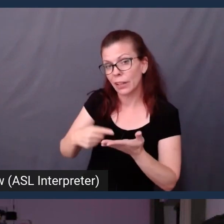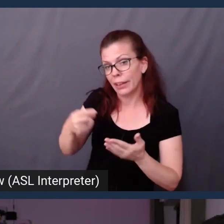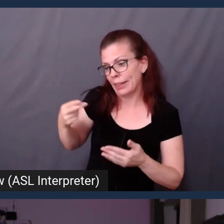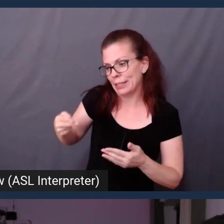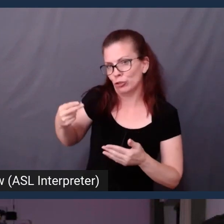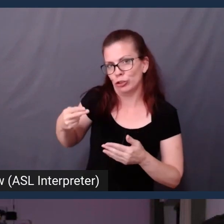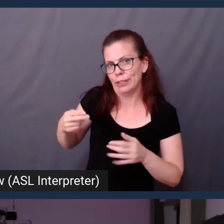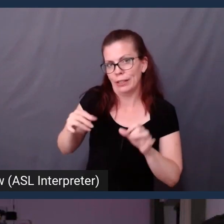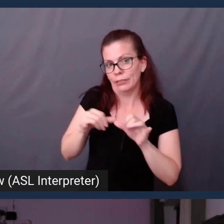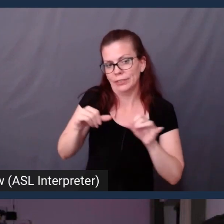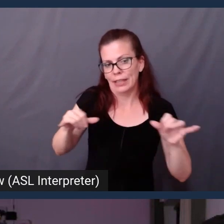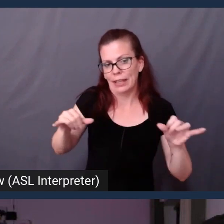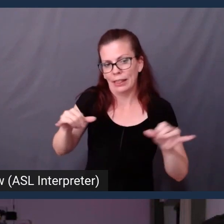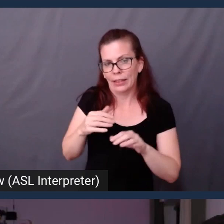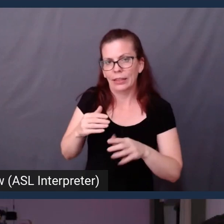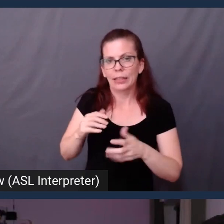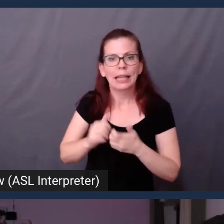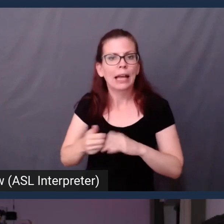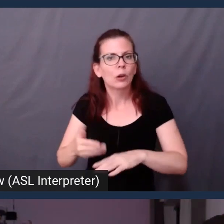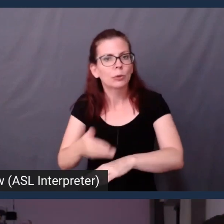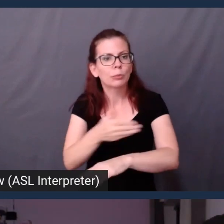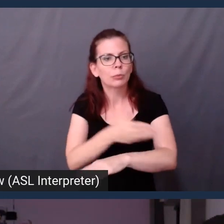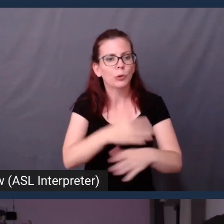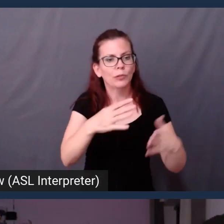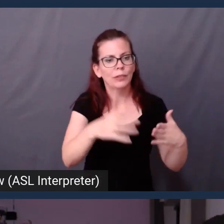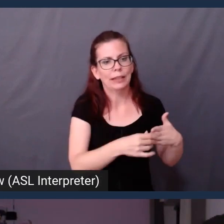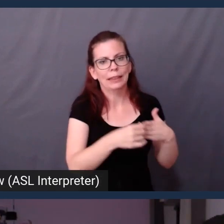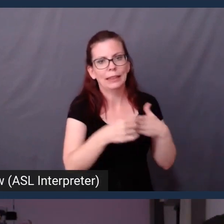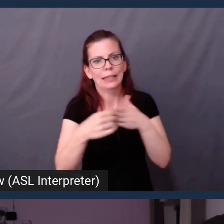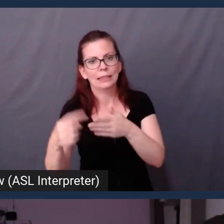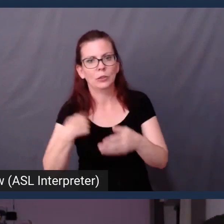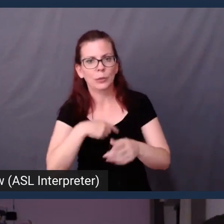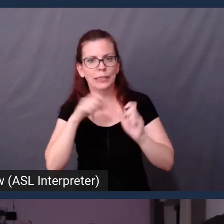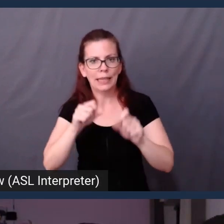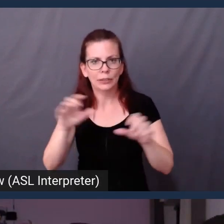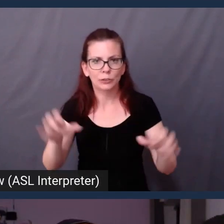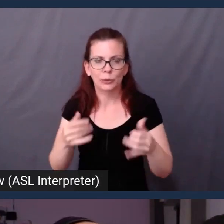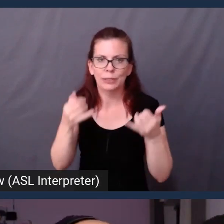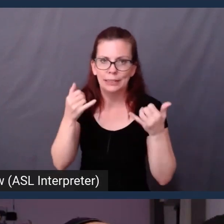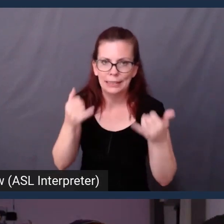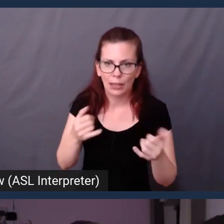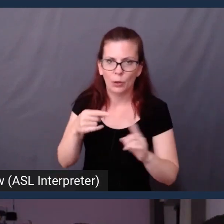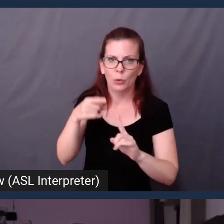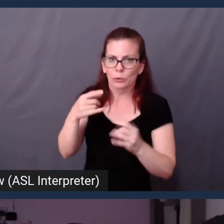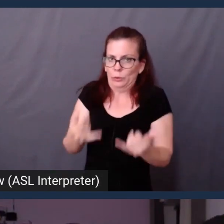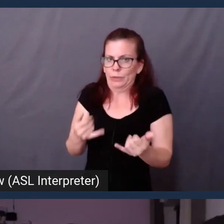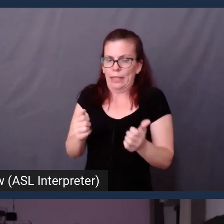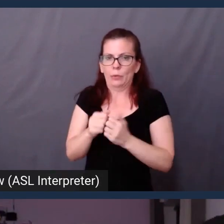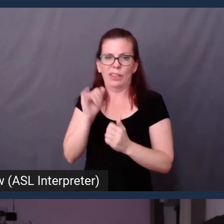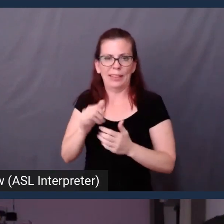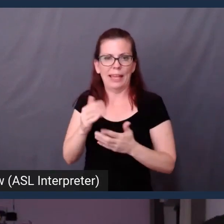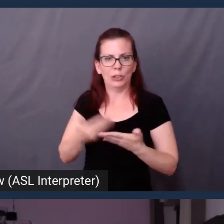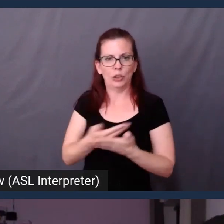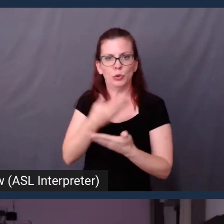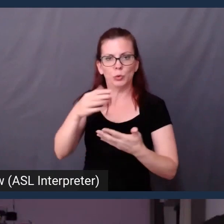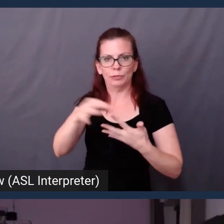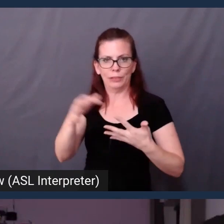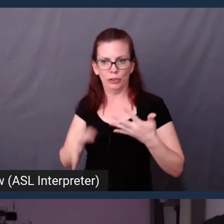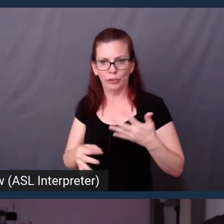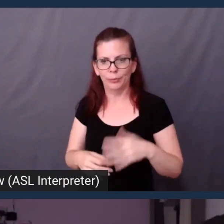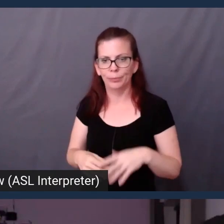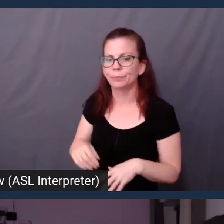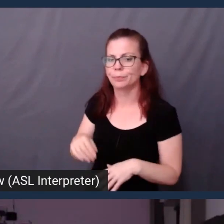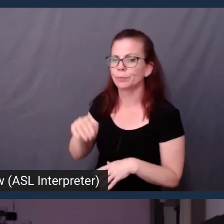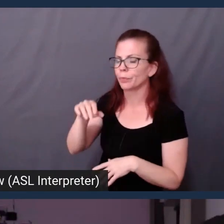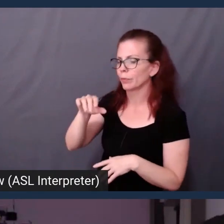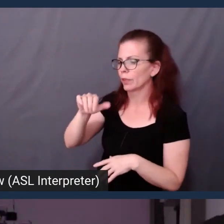improved leading up to what we can do now today with this new feature. So I think around Redis 3,